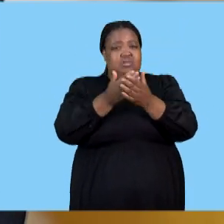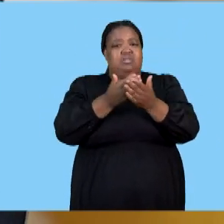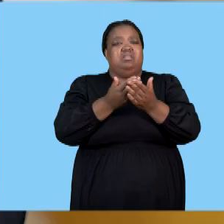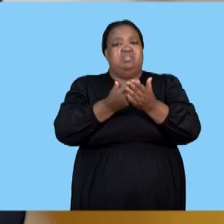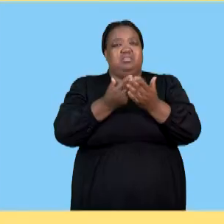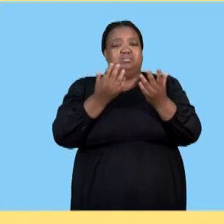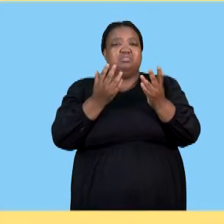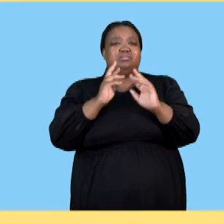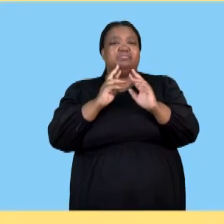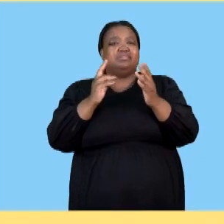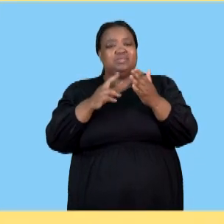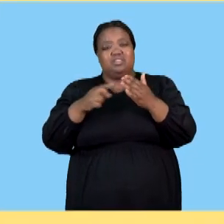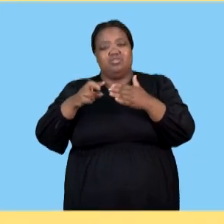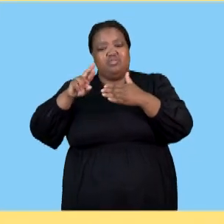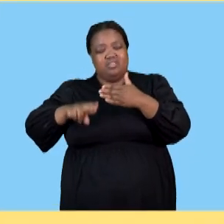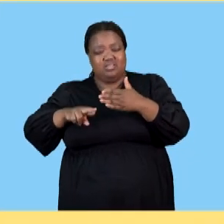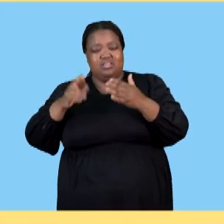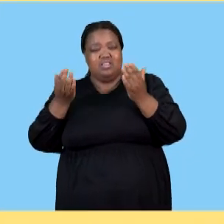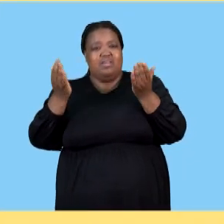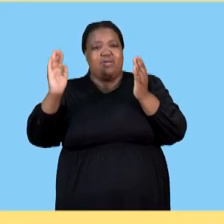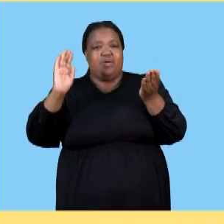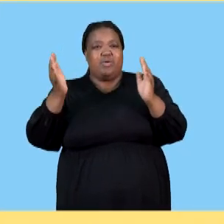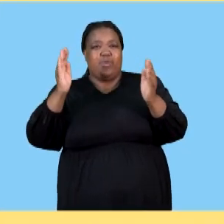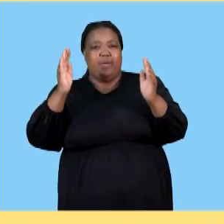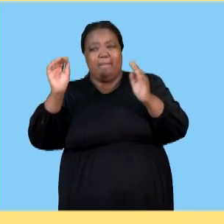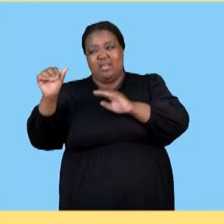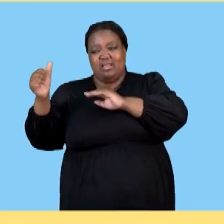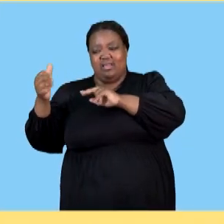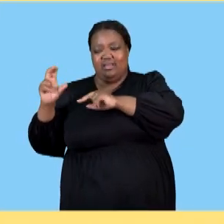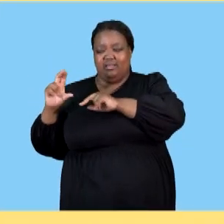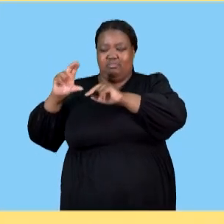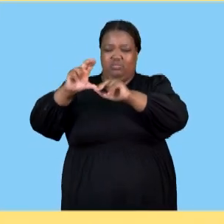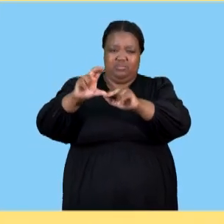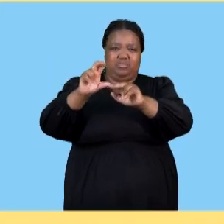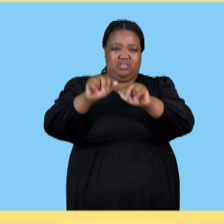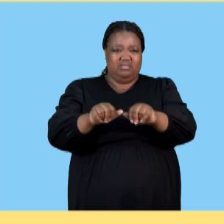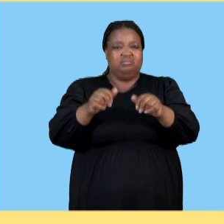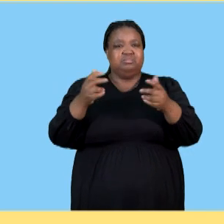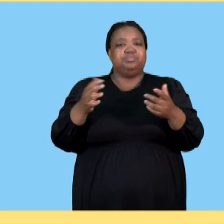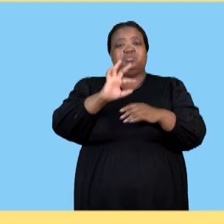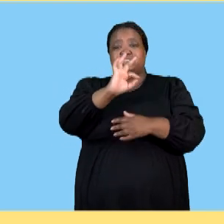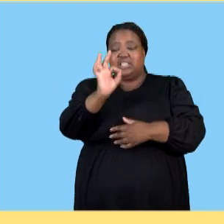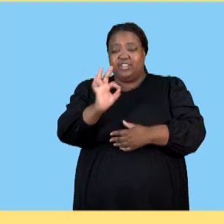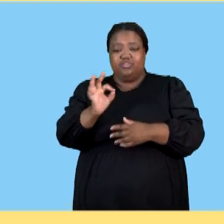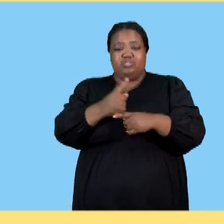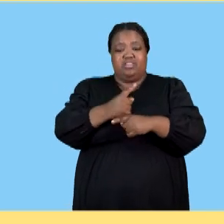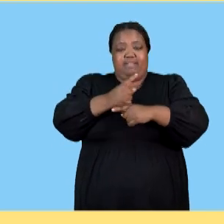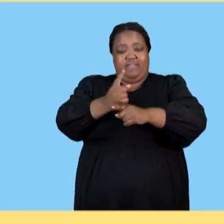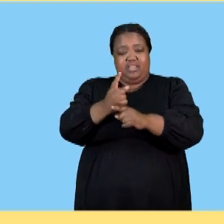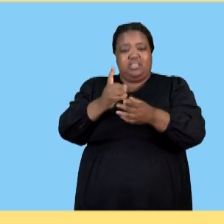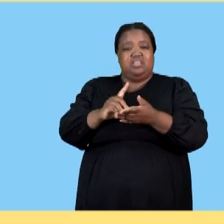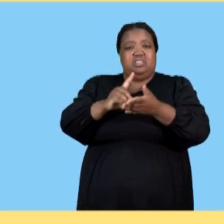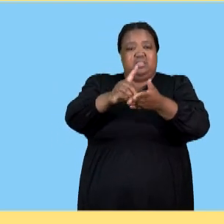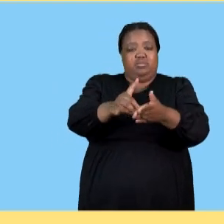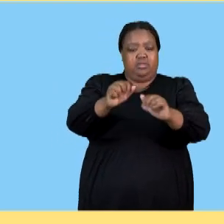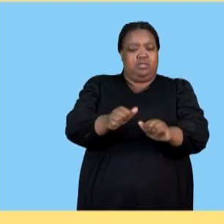usually compared to returns on other forms of investment, for example, interest on fixed deposit. So what this means is,